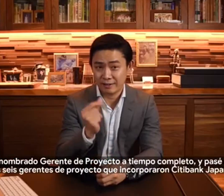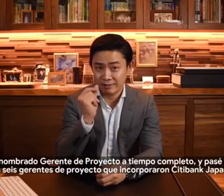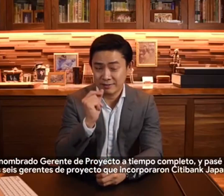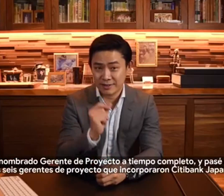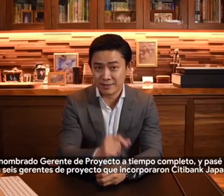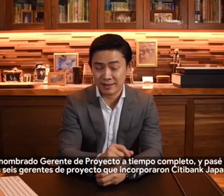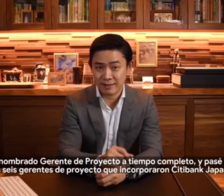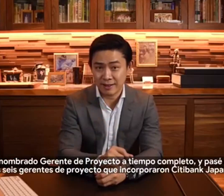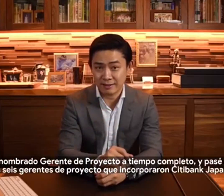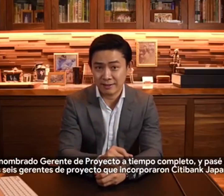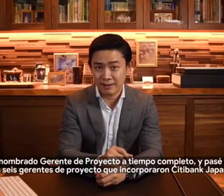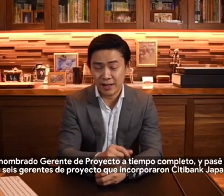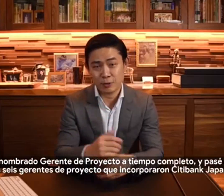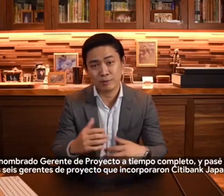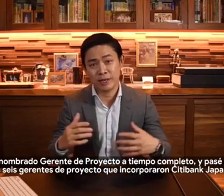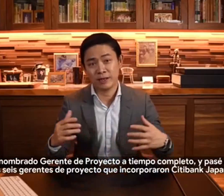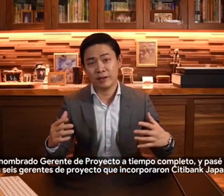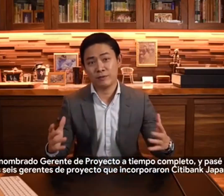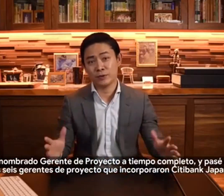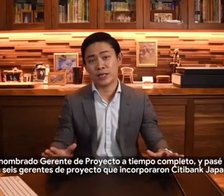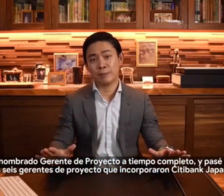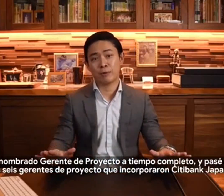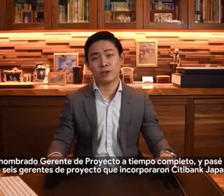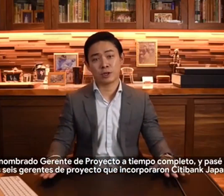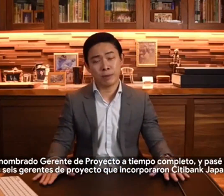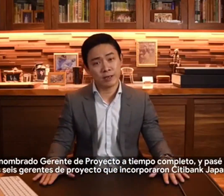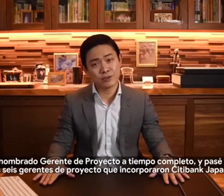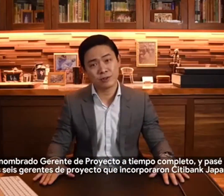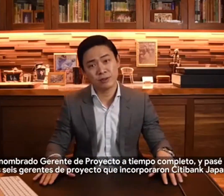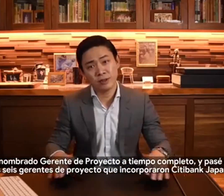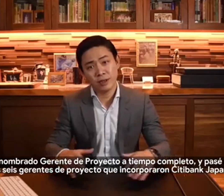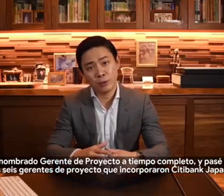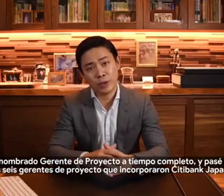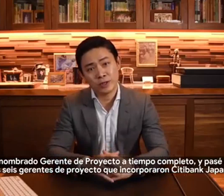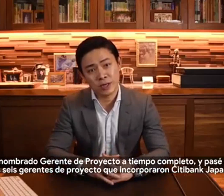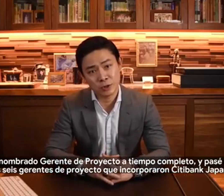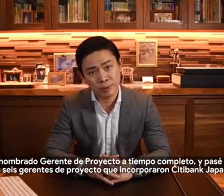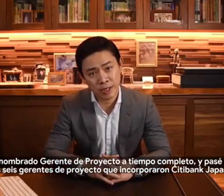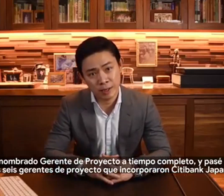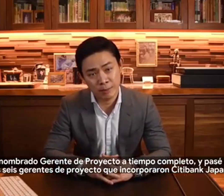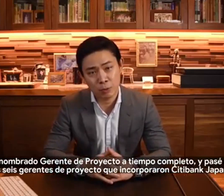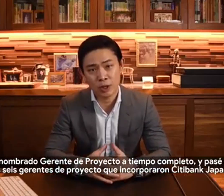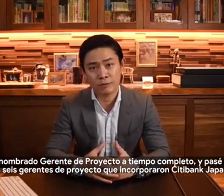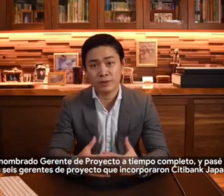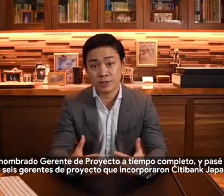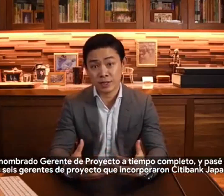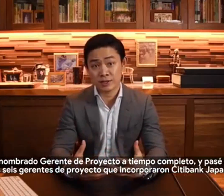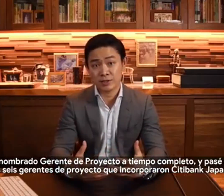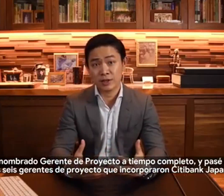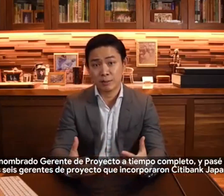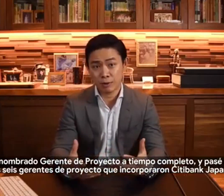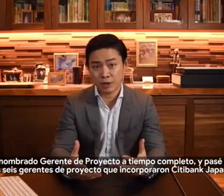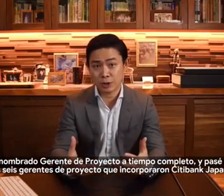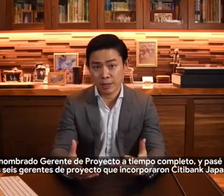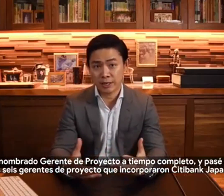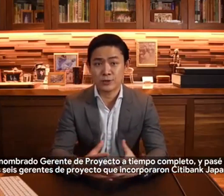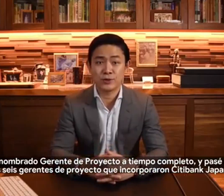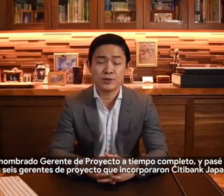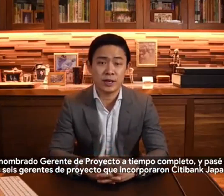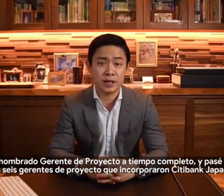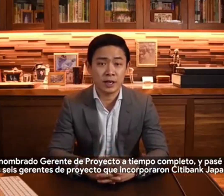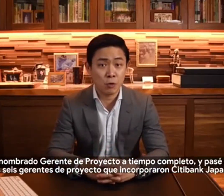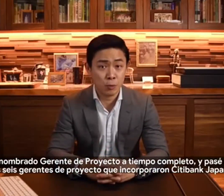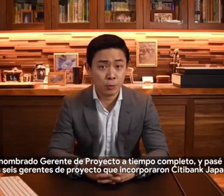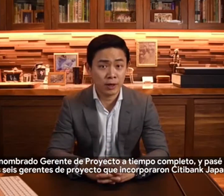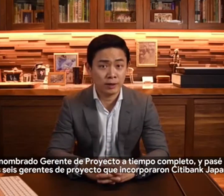And just like that, I was made a full-time project manager and went on to become one of the 6 project